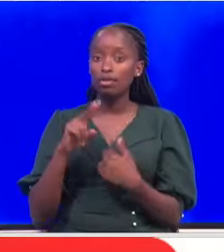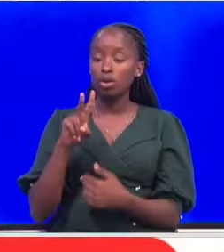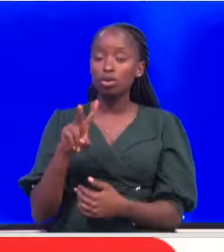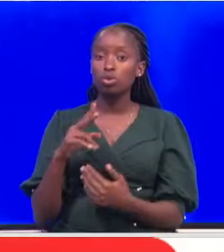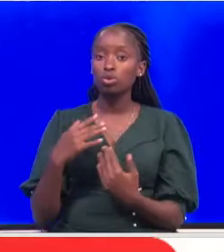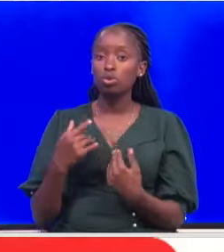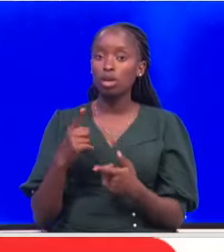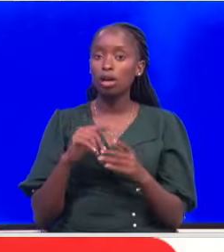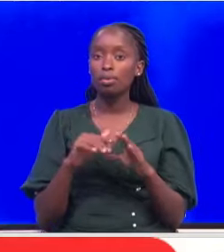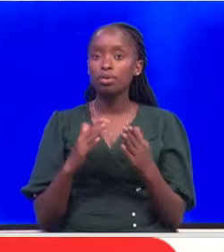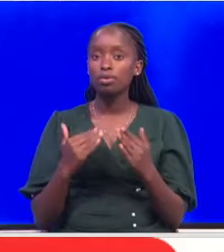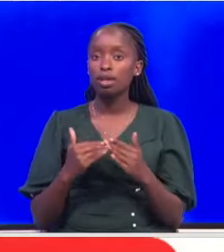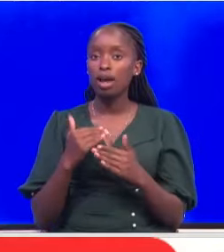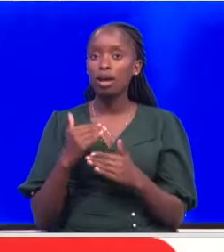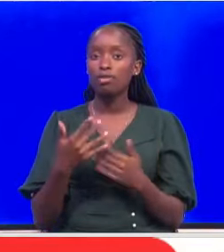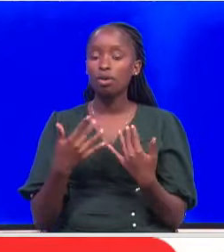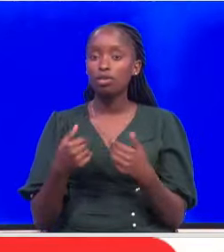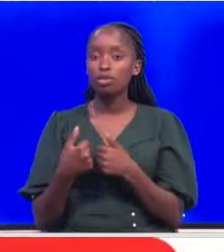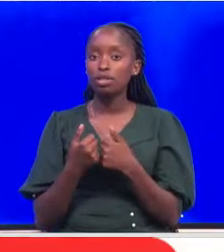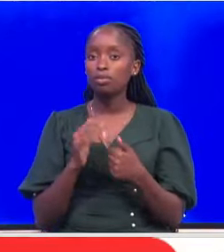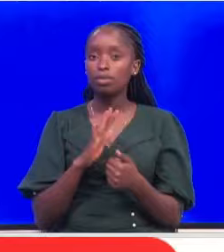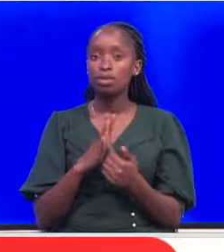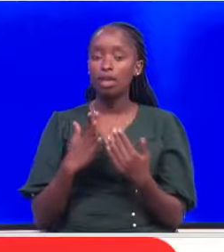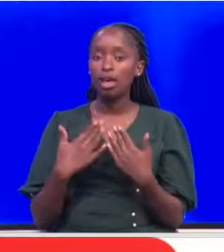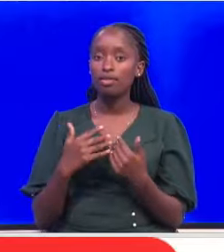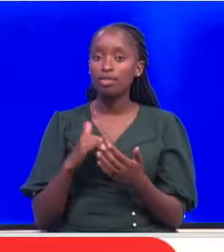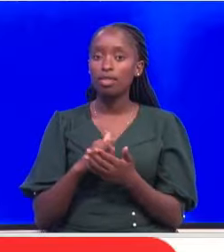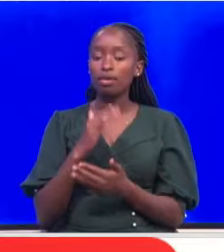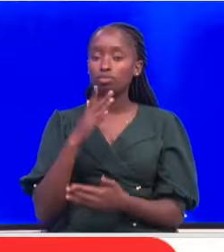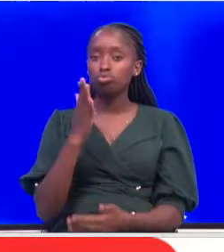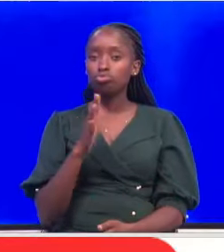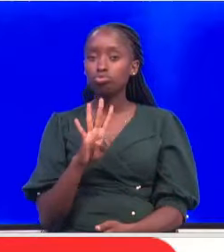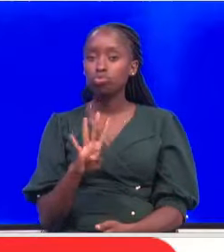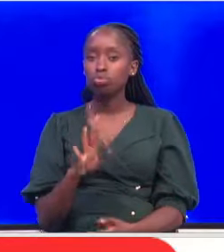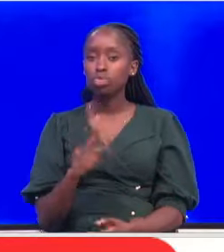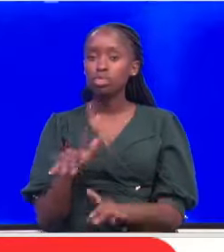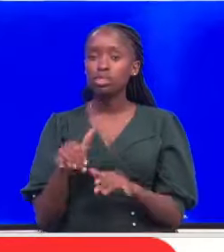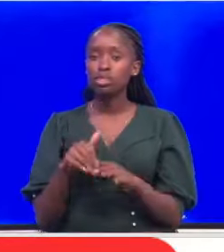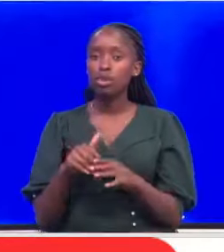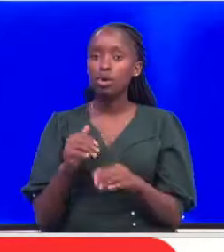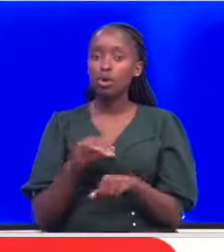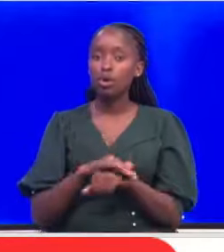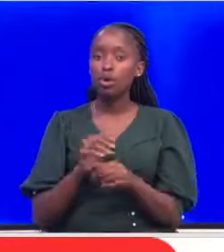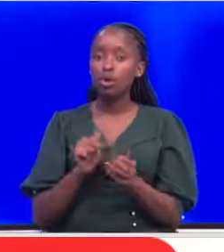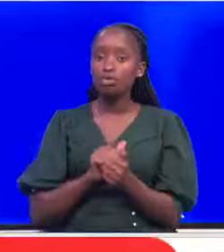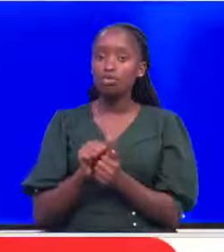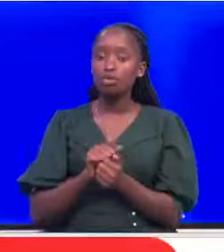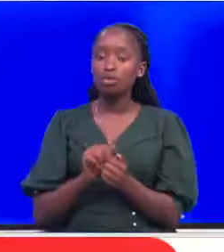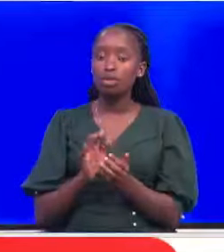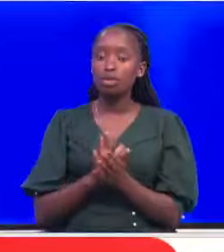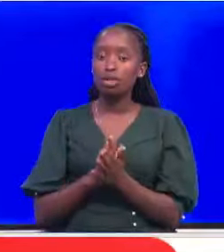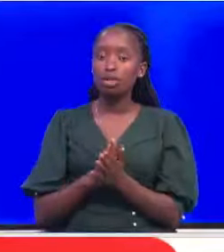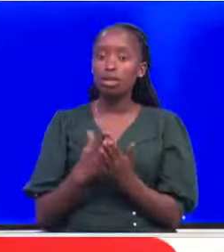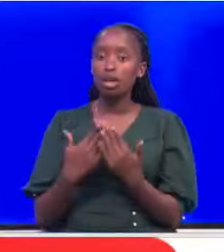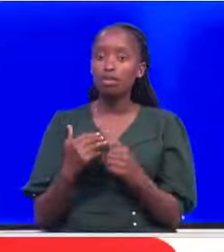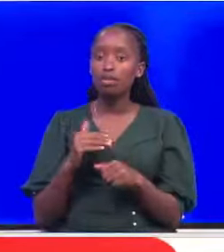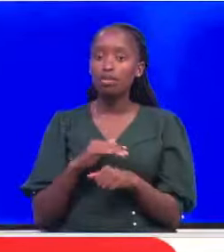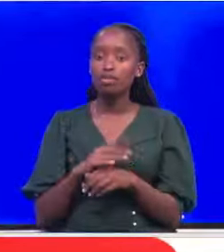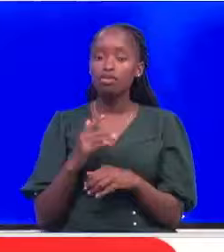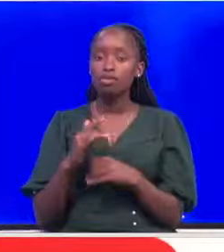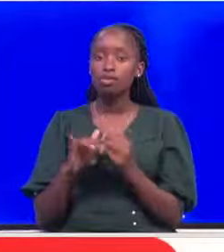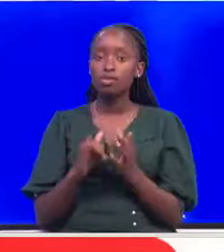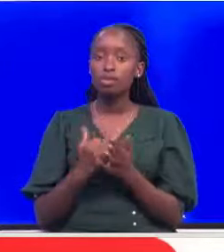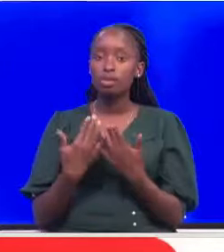after losing their games. The quarterfinals will be held on Friday the 29th, with the semis and finals scheduled for